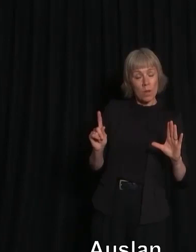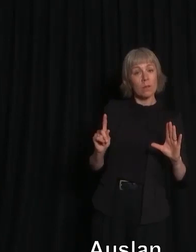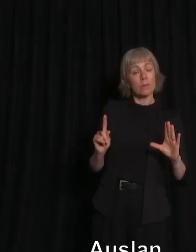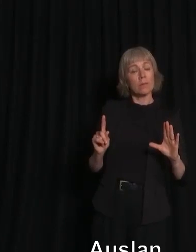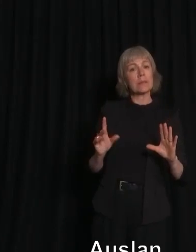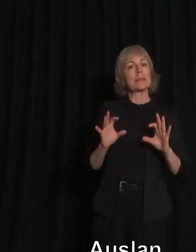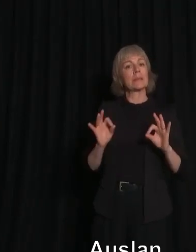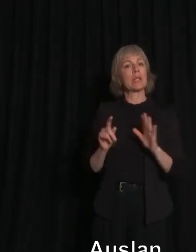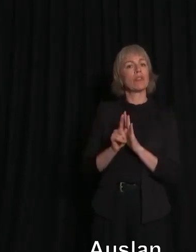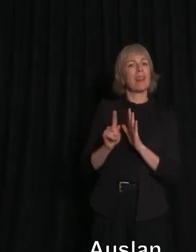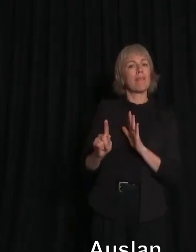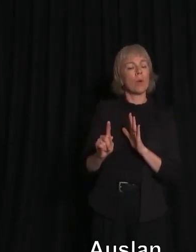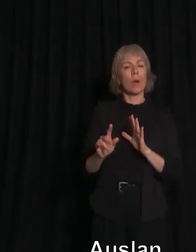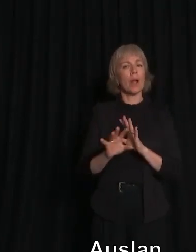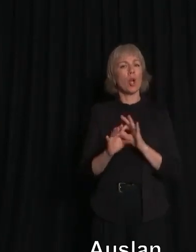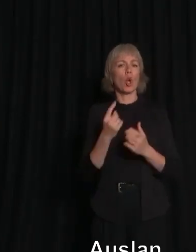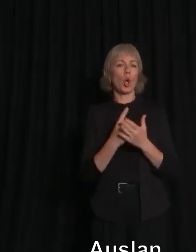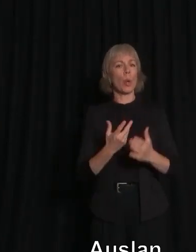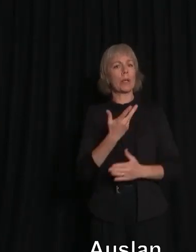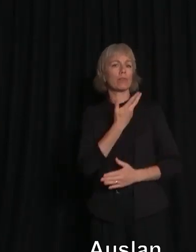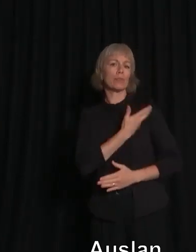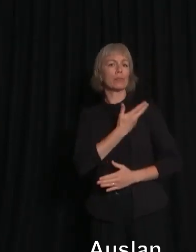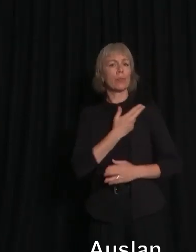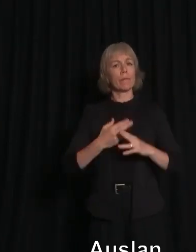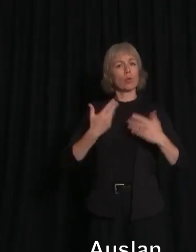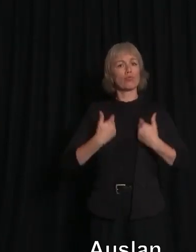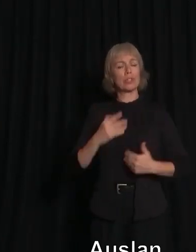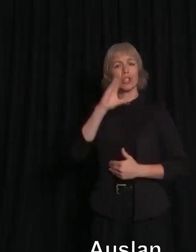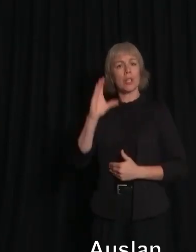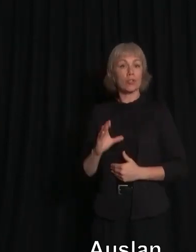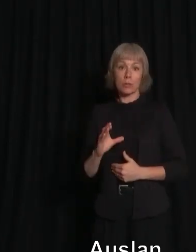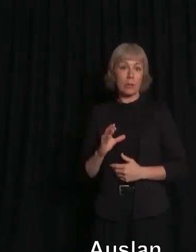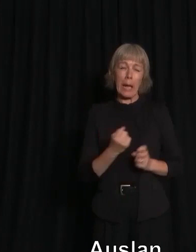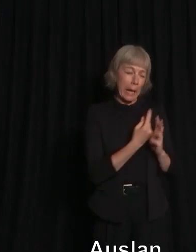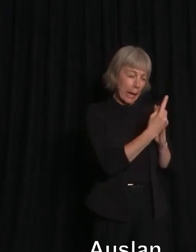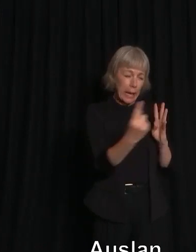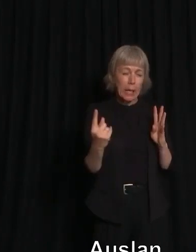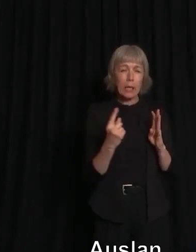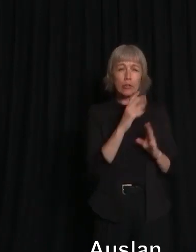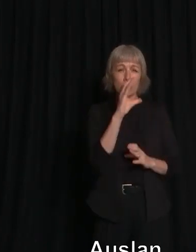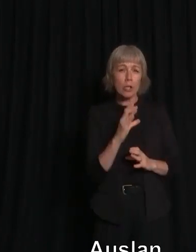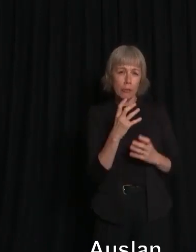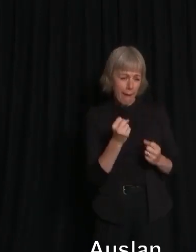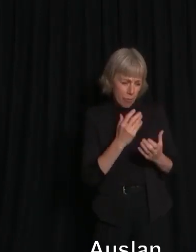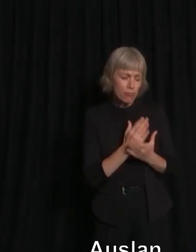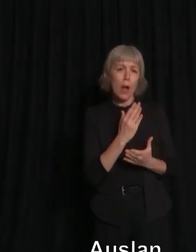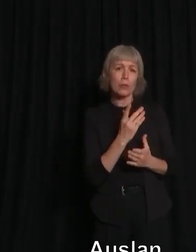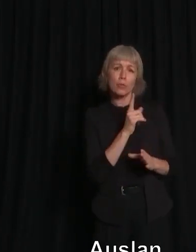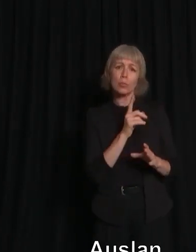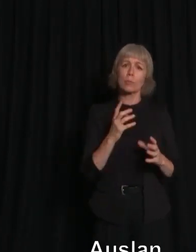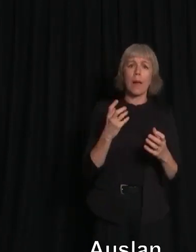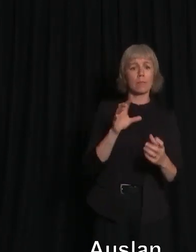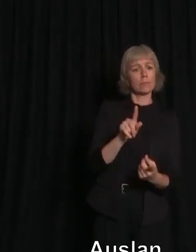rich countries. This is a right that we all have, irrespective of the relative wealth position of our nations. Our